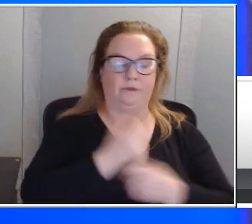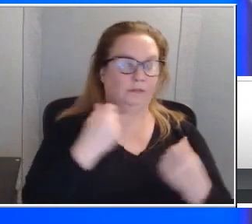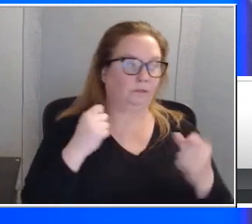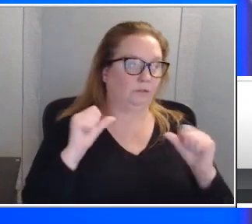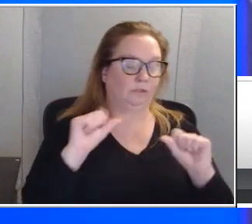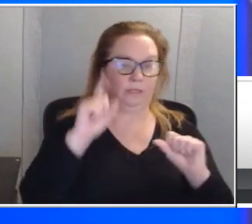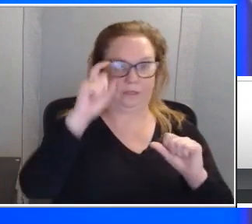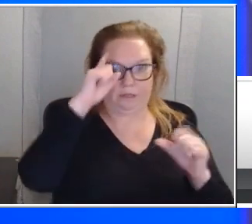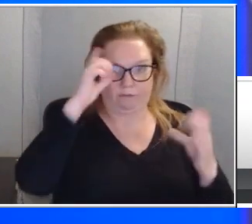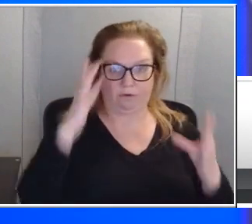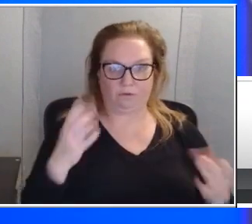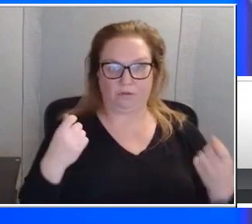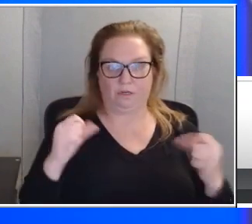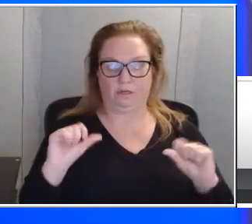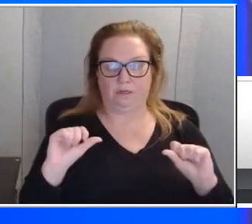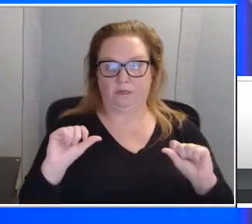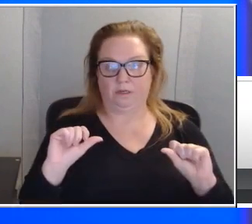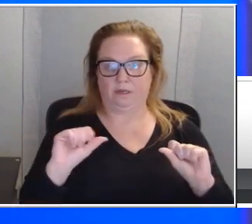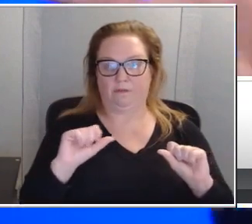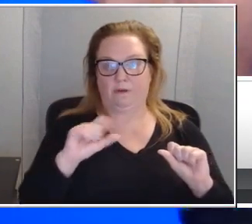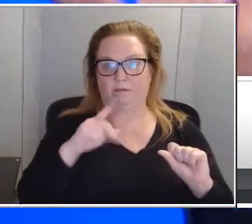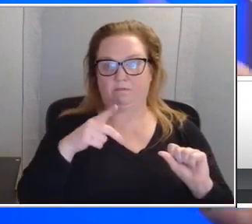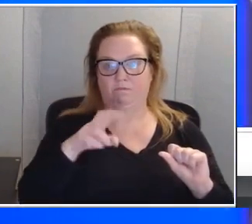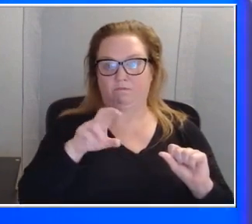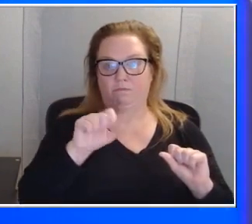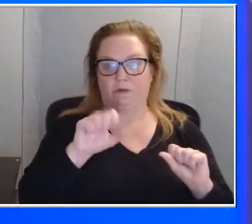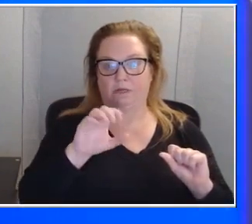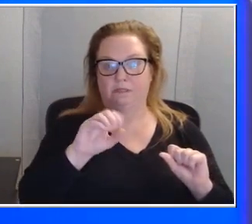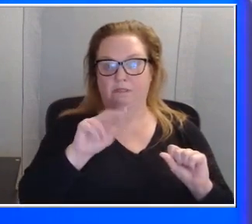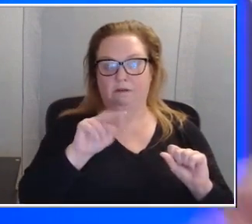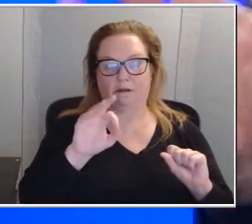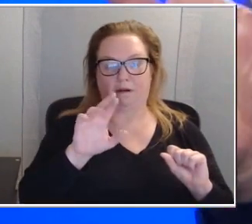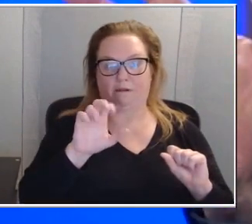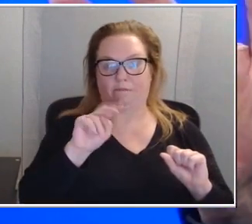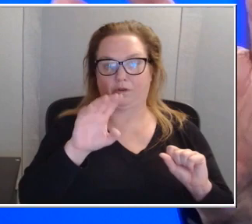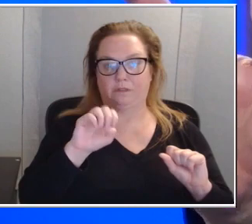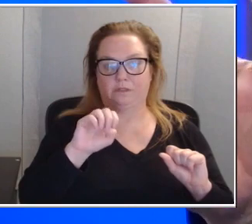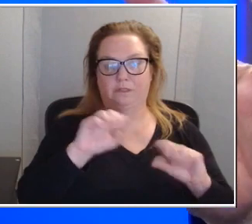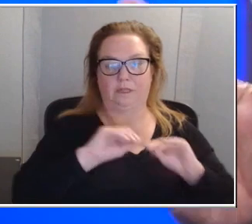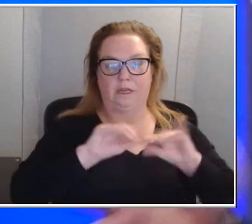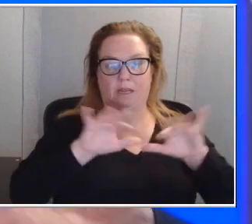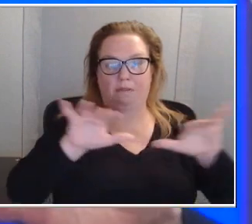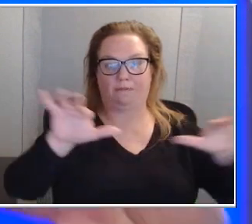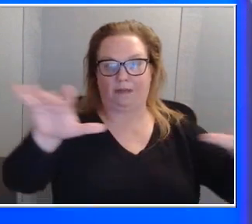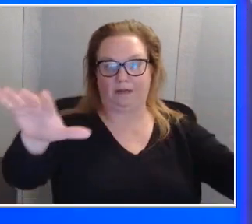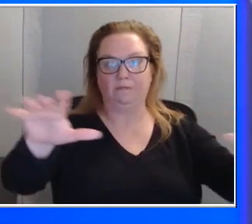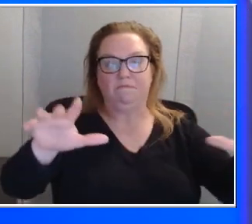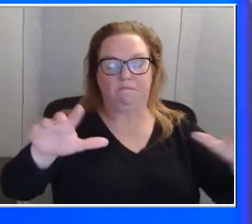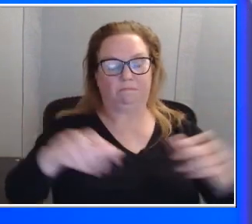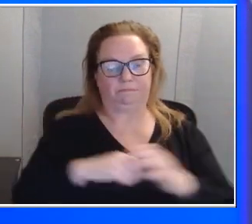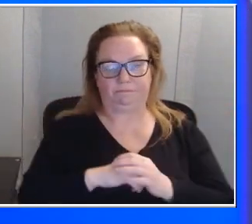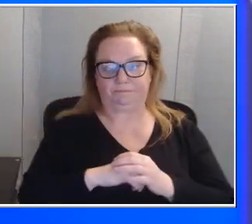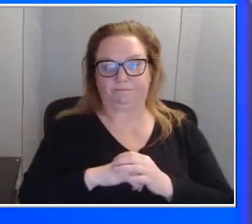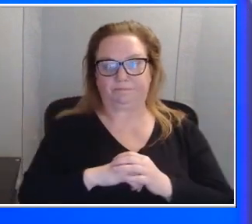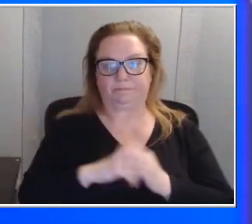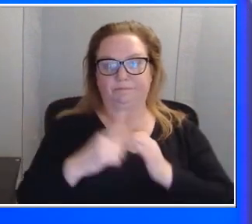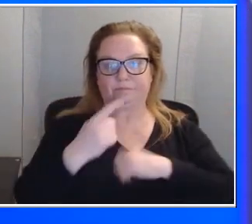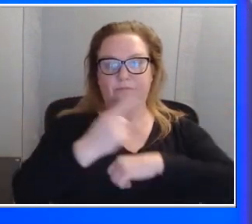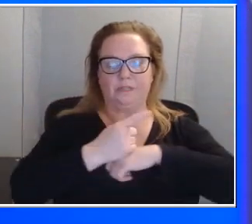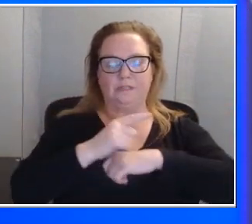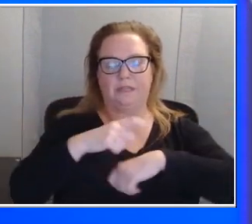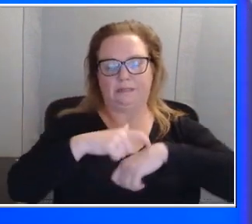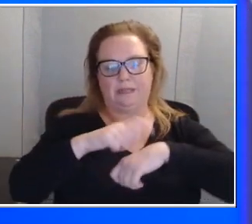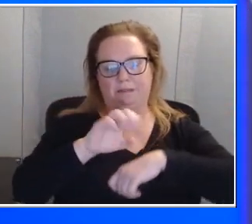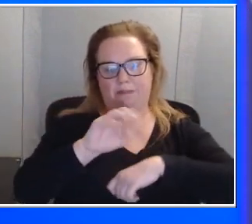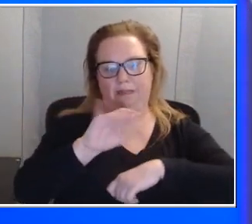and I tried to give press conferences and the like, you guys did it and amplified it even greater. And I think you should have a daytime Emmy for the work you've